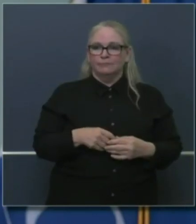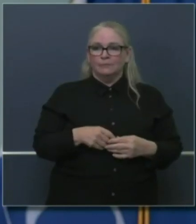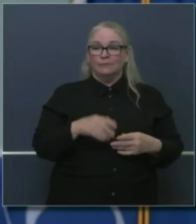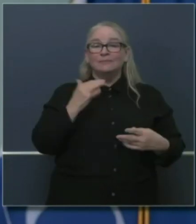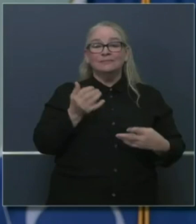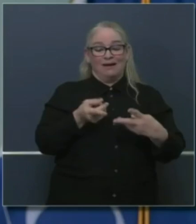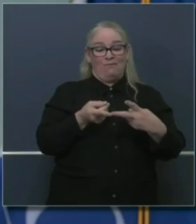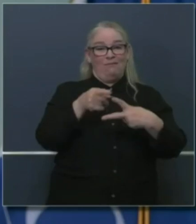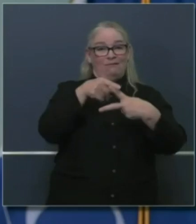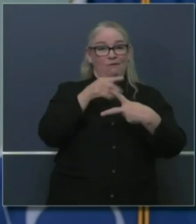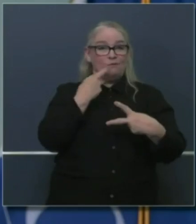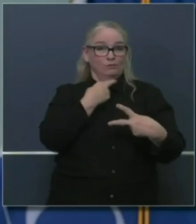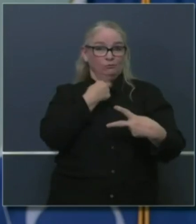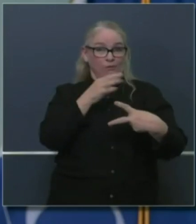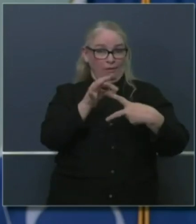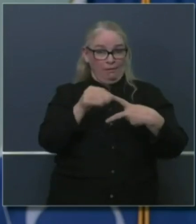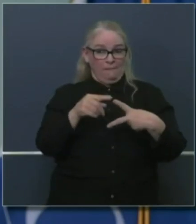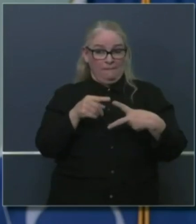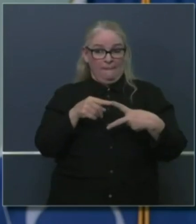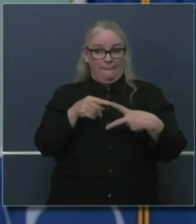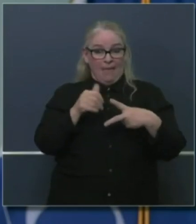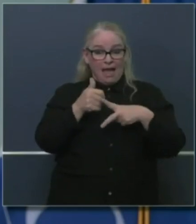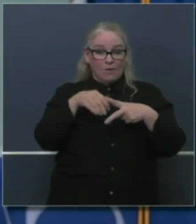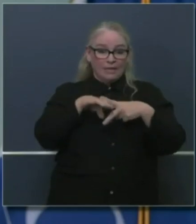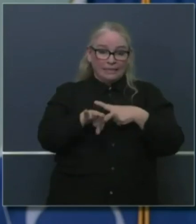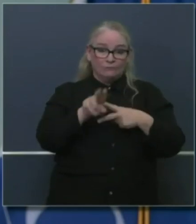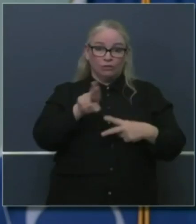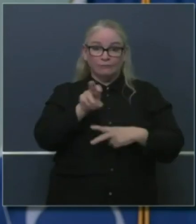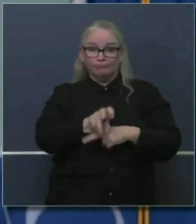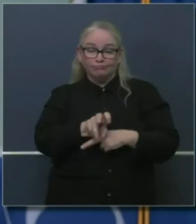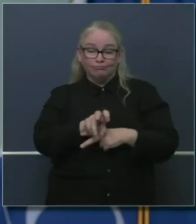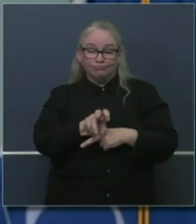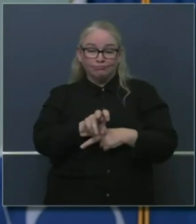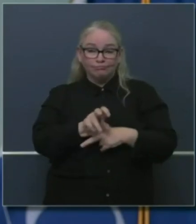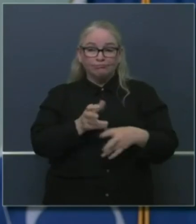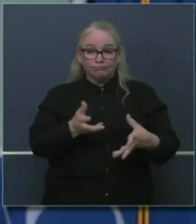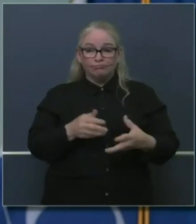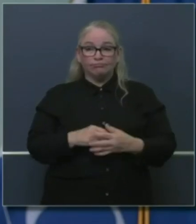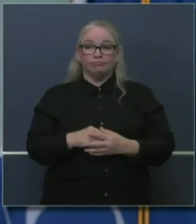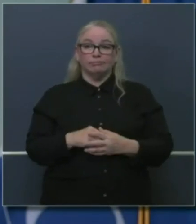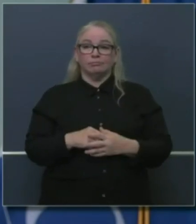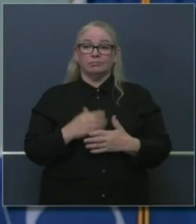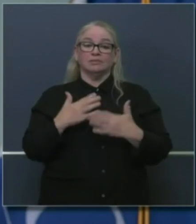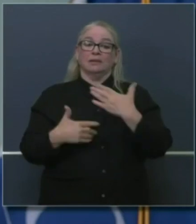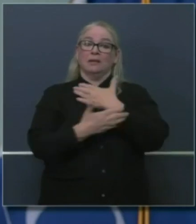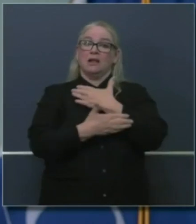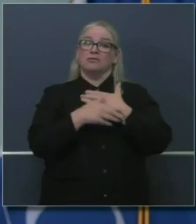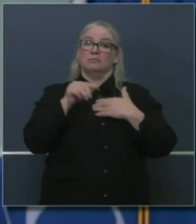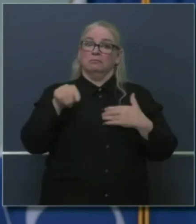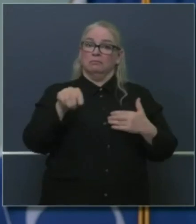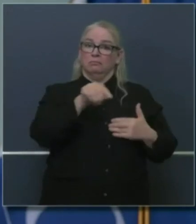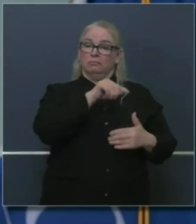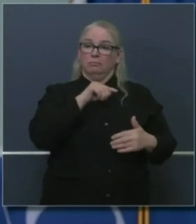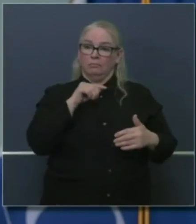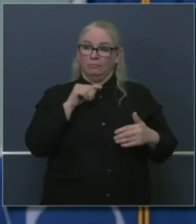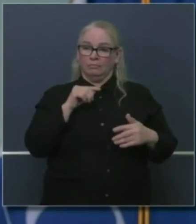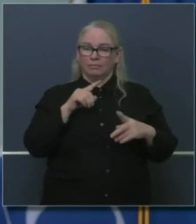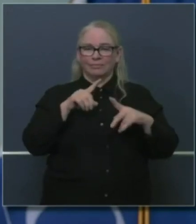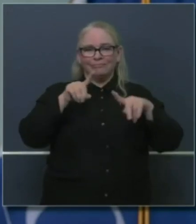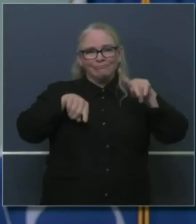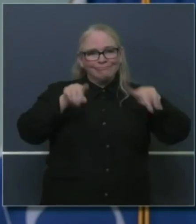the likelihood of some counties meeting all the criteria of the variants that Dr. Galley put